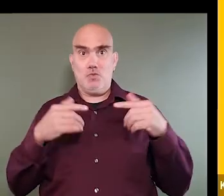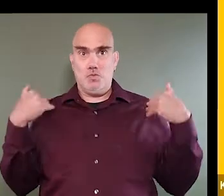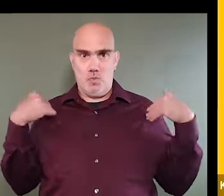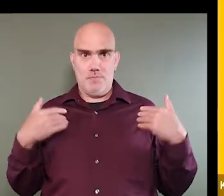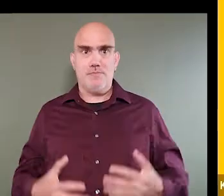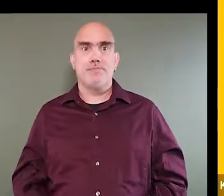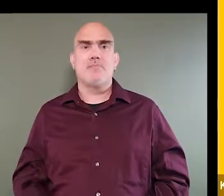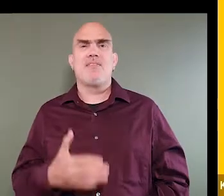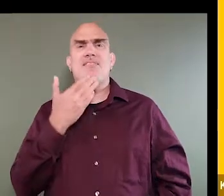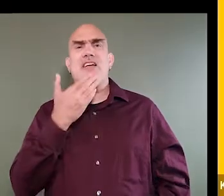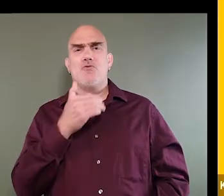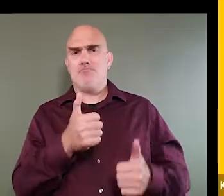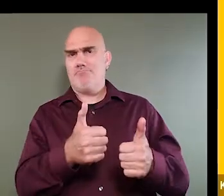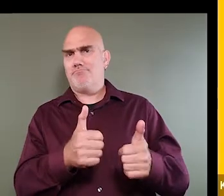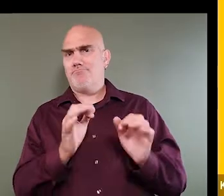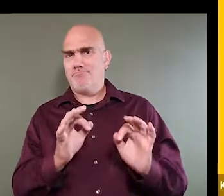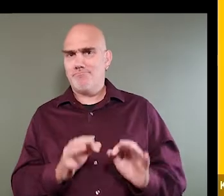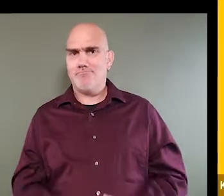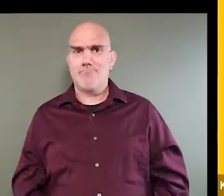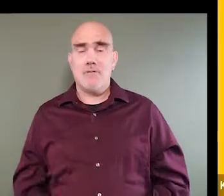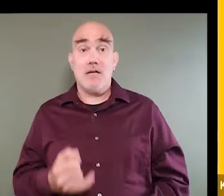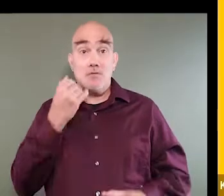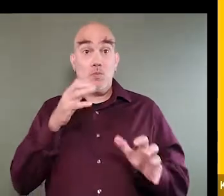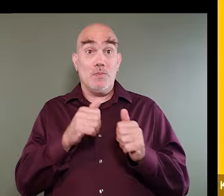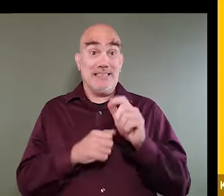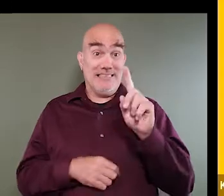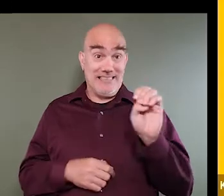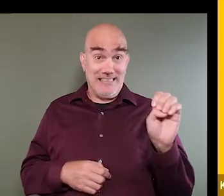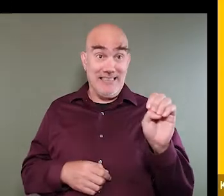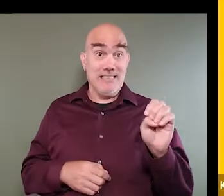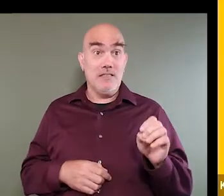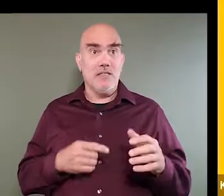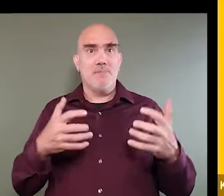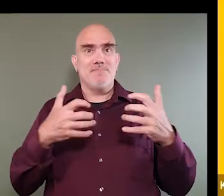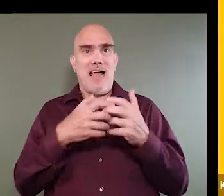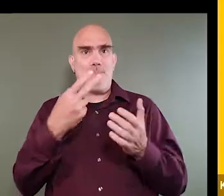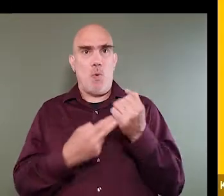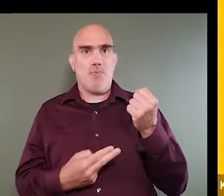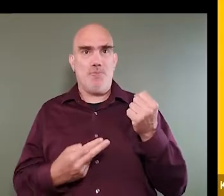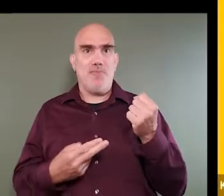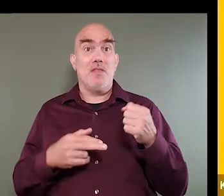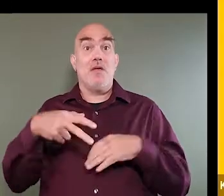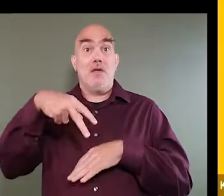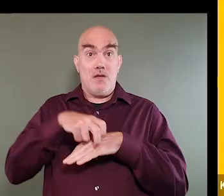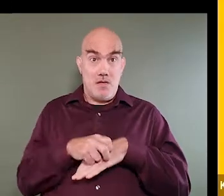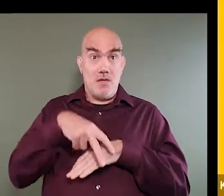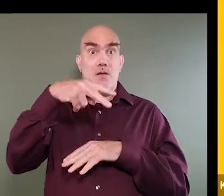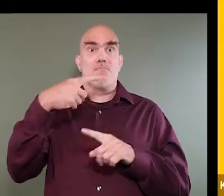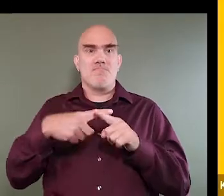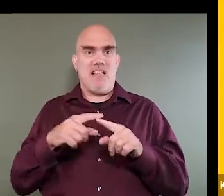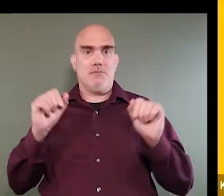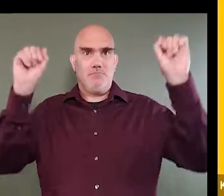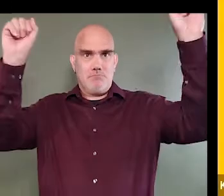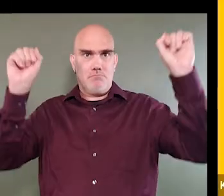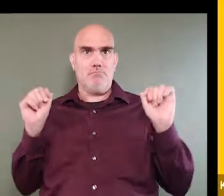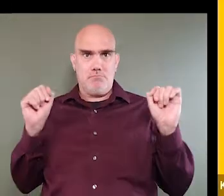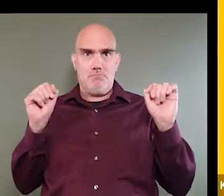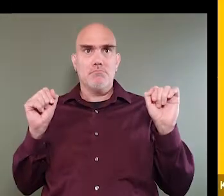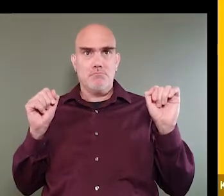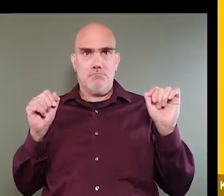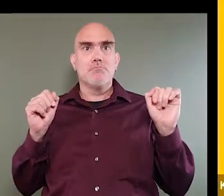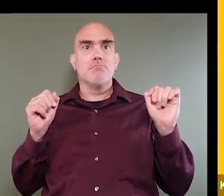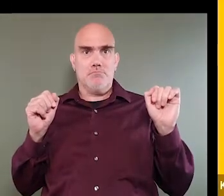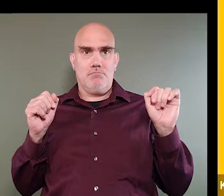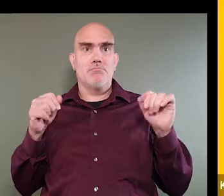beautiful, Katie. Thank you so much. If you're doing it with D, he's combining both of them. Let's go with that squat to the shoulder